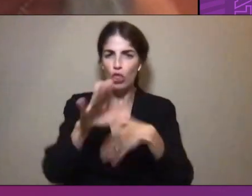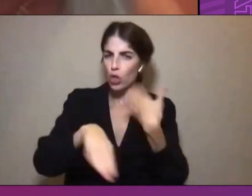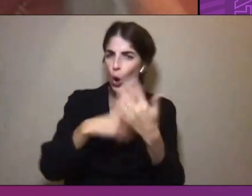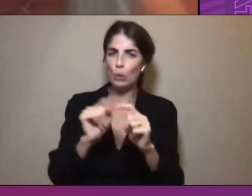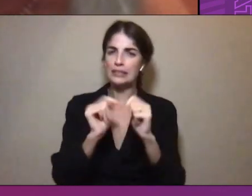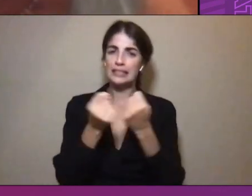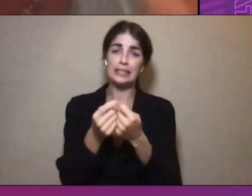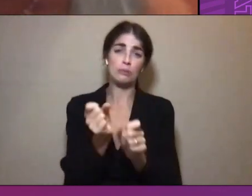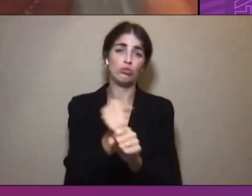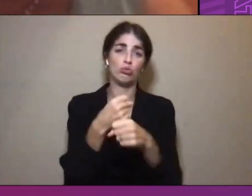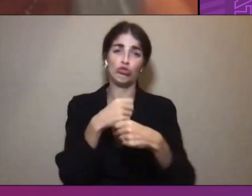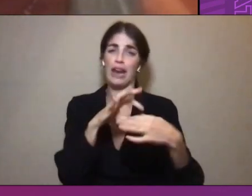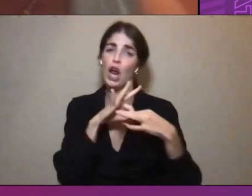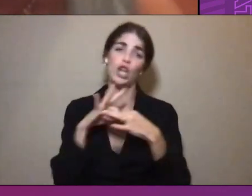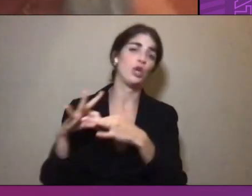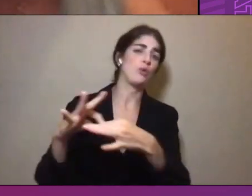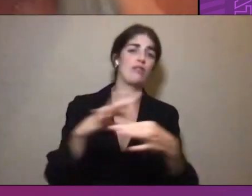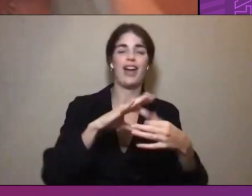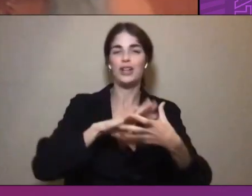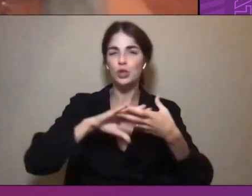unified storytelling experience.